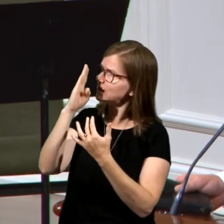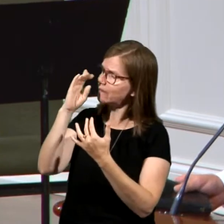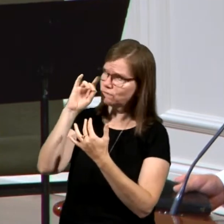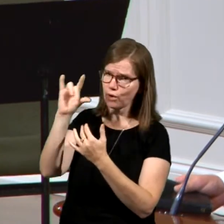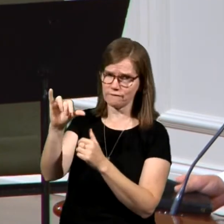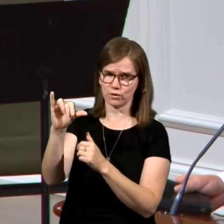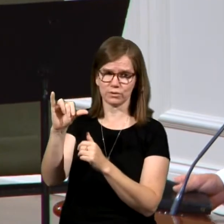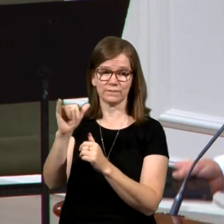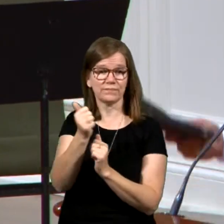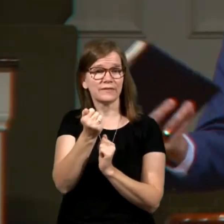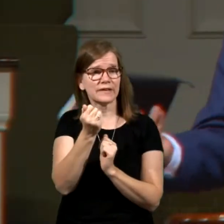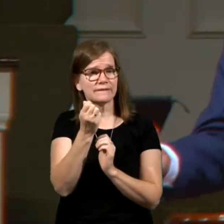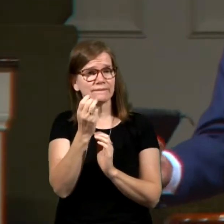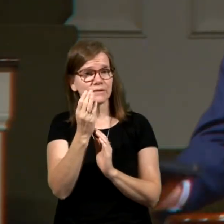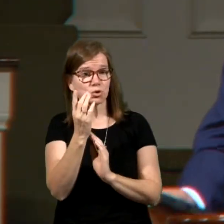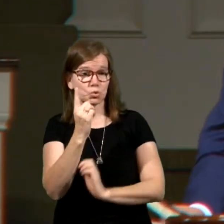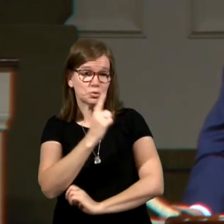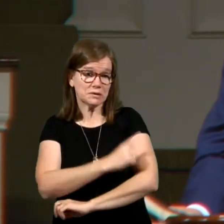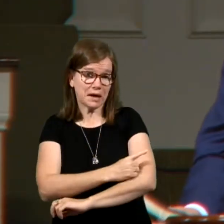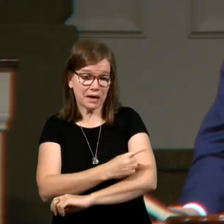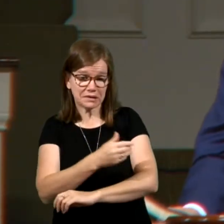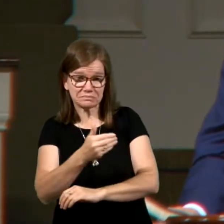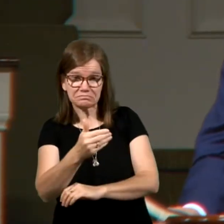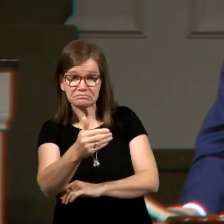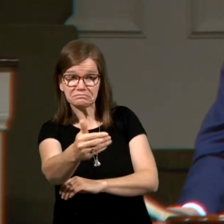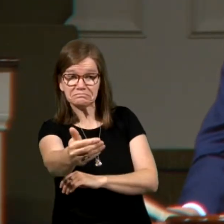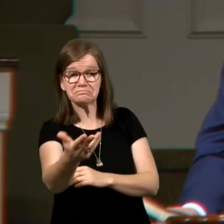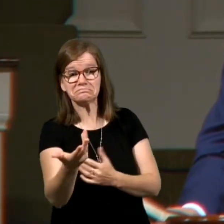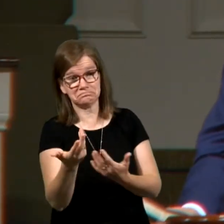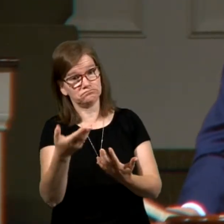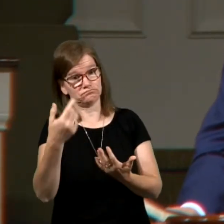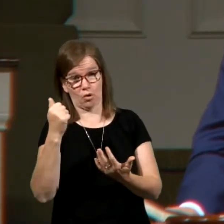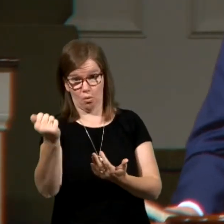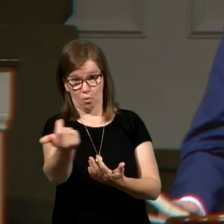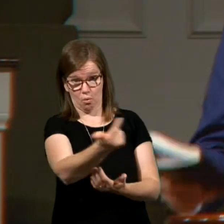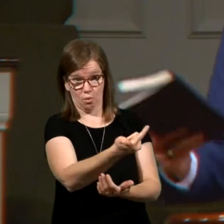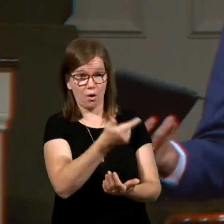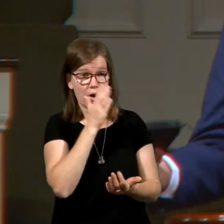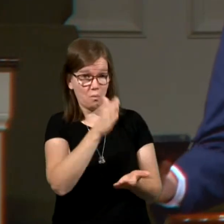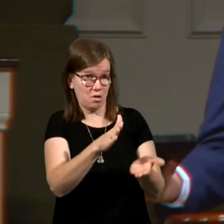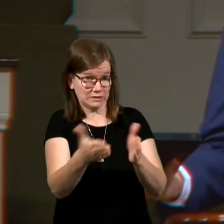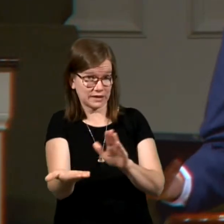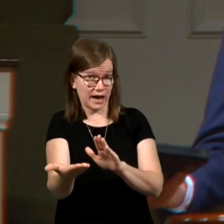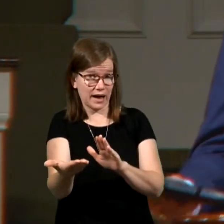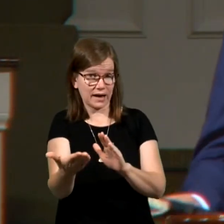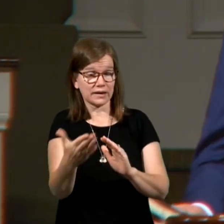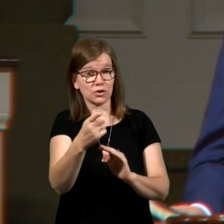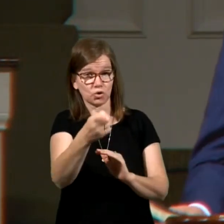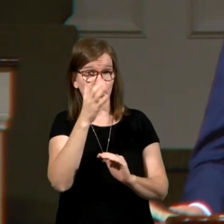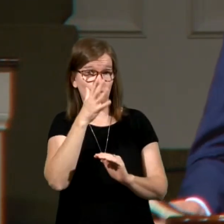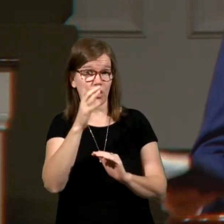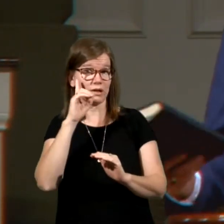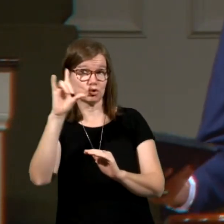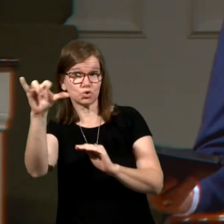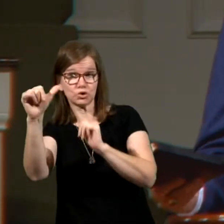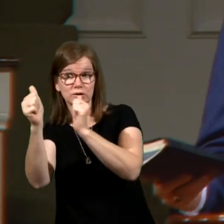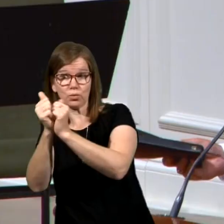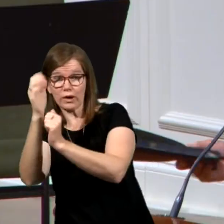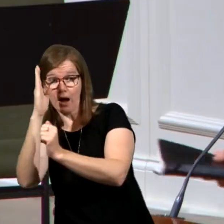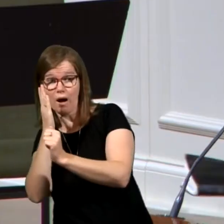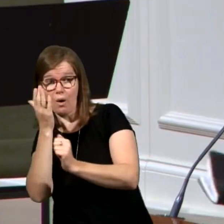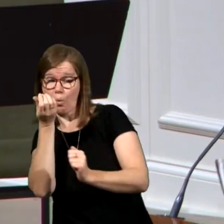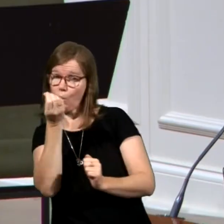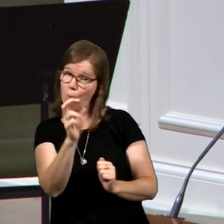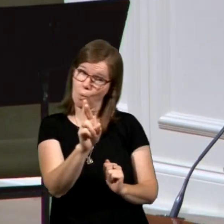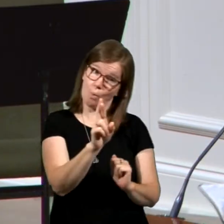In just a few days, all of us are going to die, and you're going to spend eternity with God or without Him.